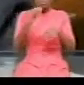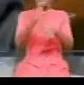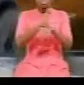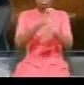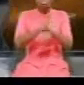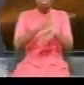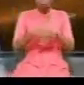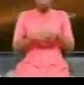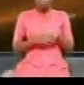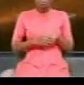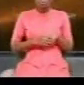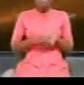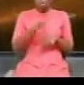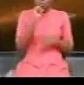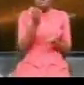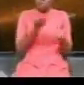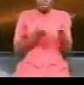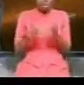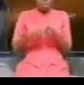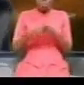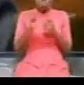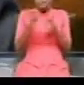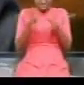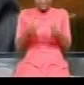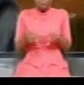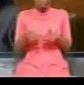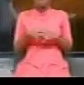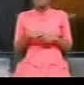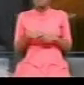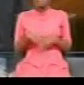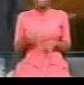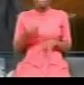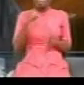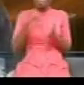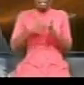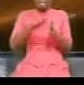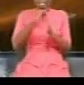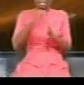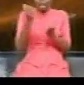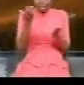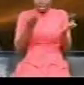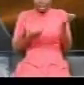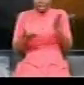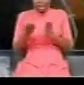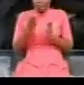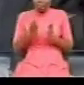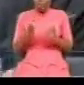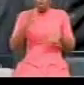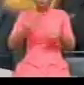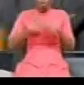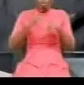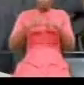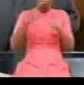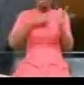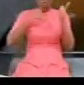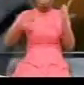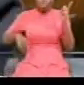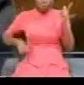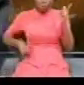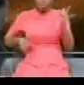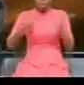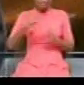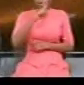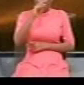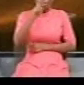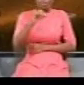church. It's not service to an individual. It is a service unto the Lord. The